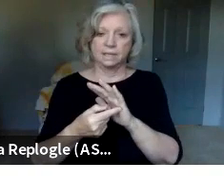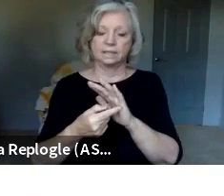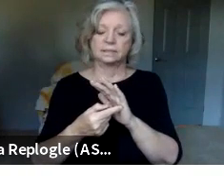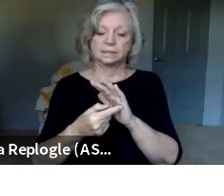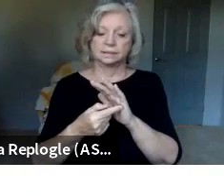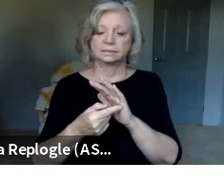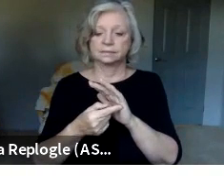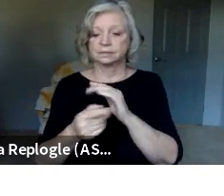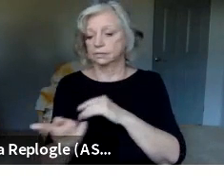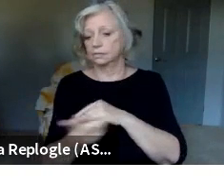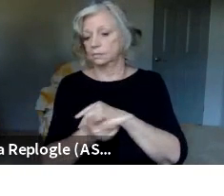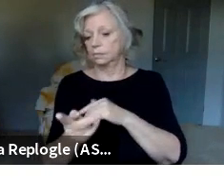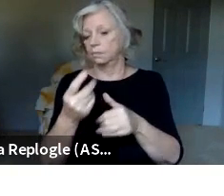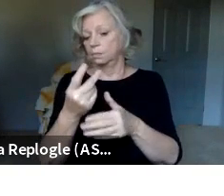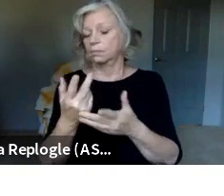well.